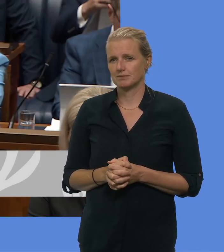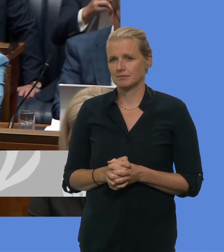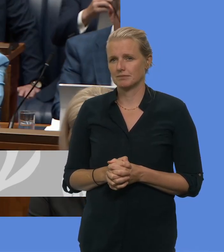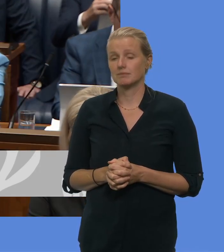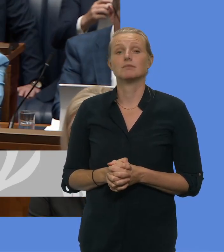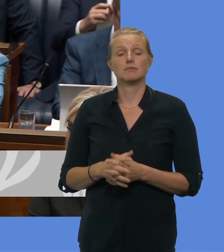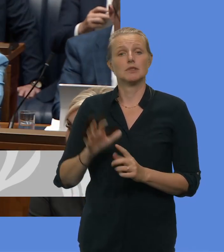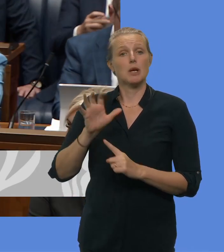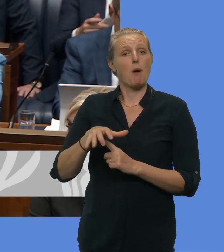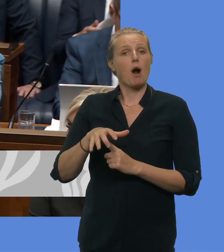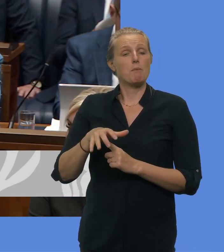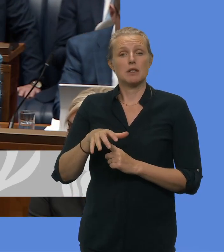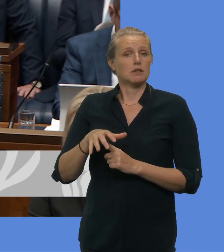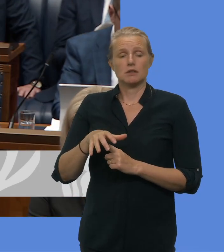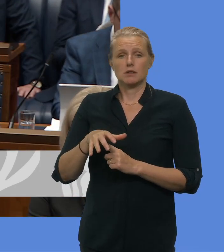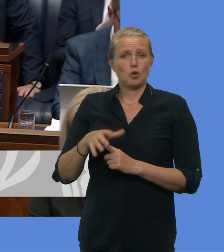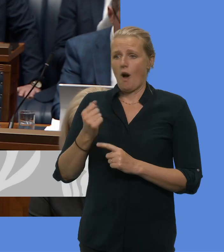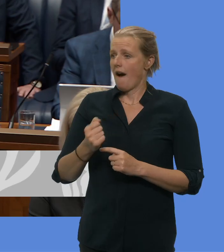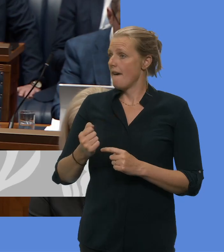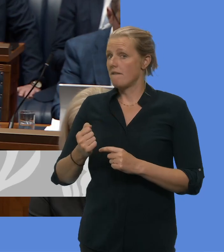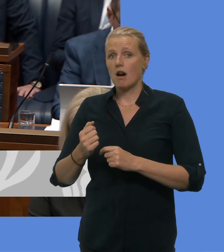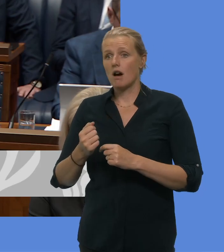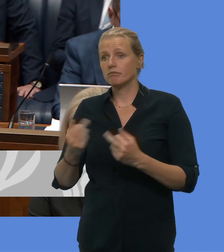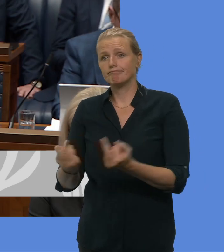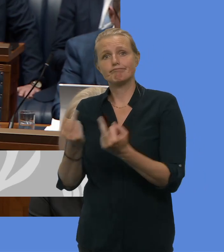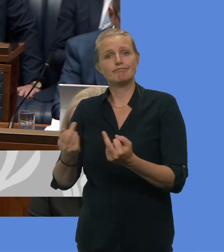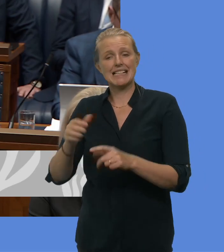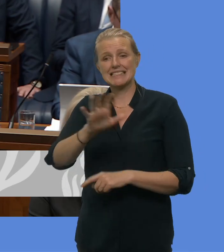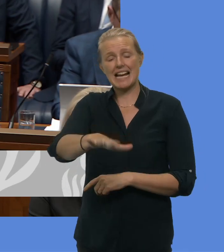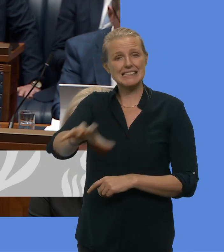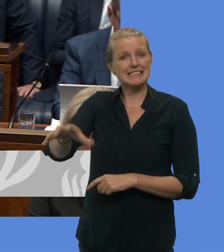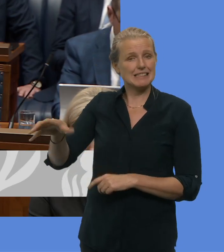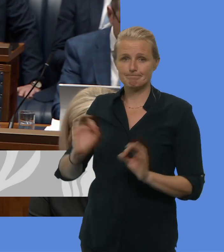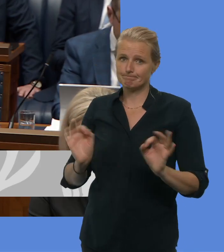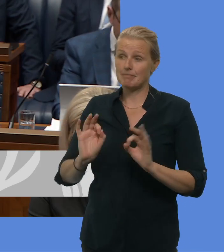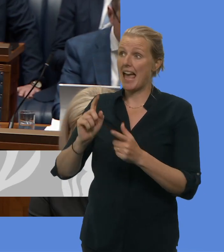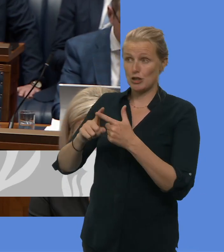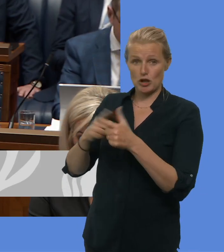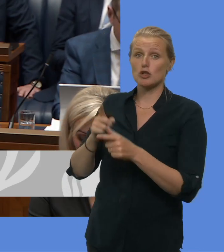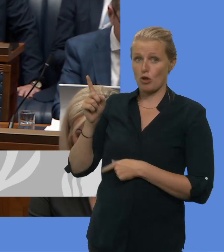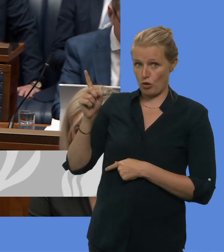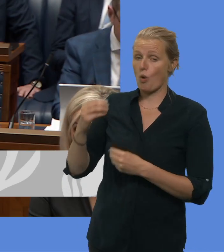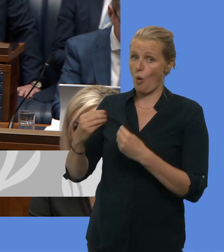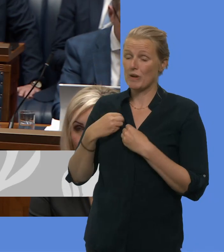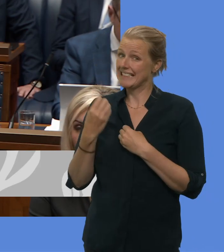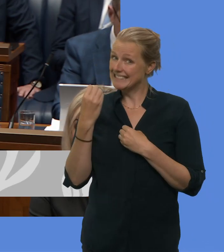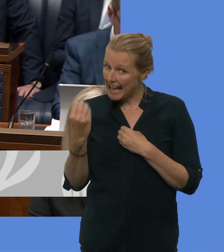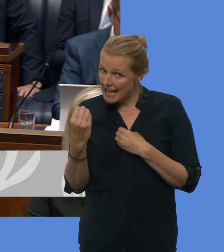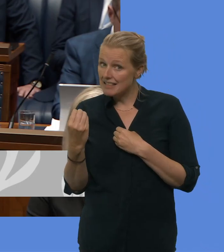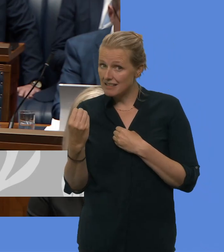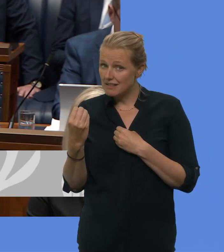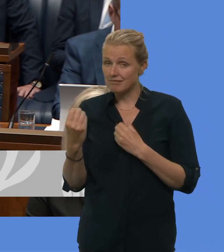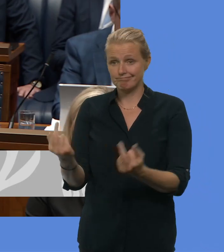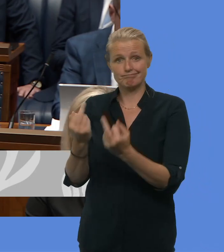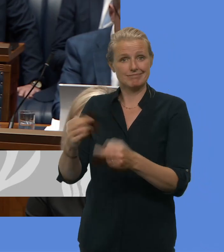My department does not own any surplus sites. However, the Education Authority, who are responsible, are in ownership of 10